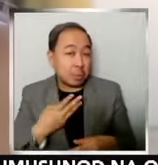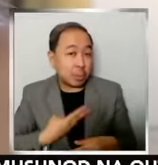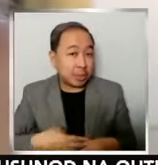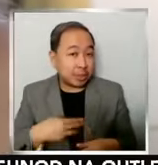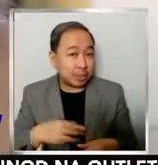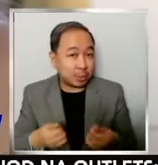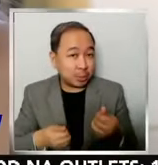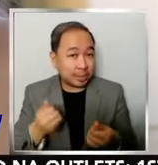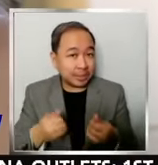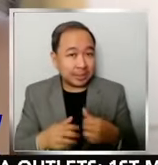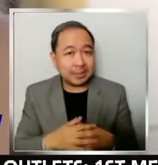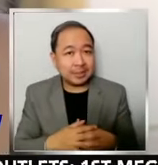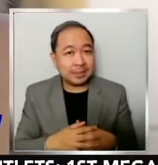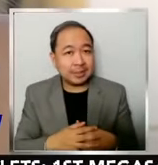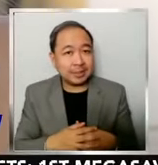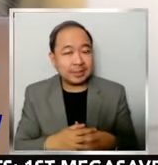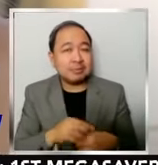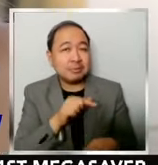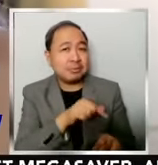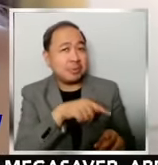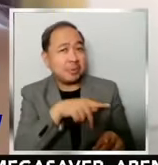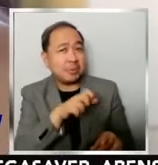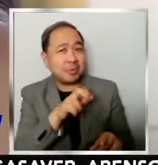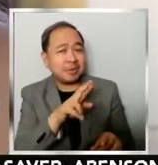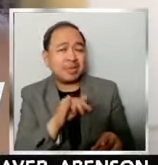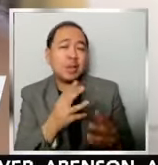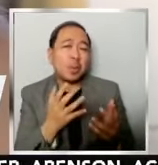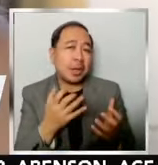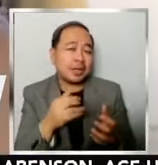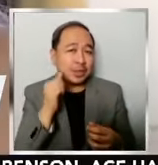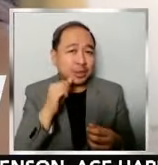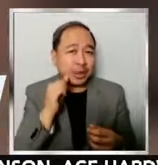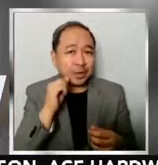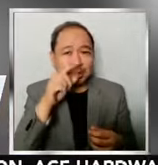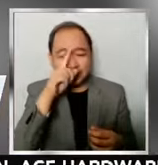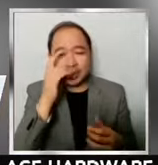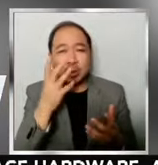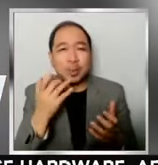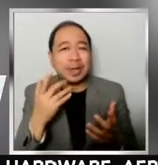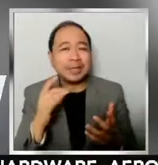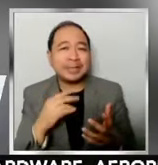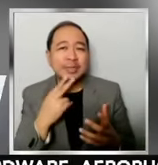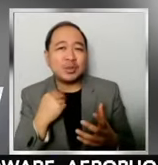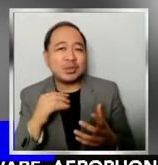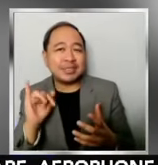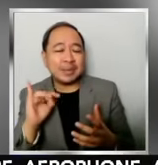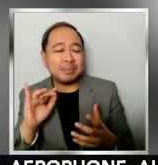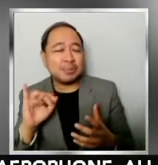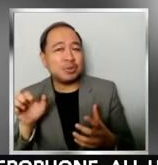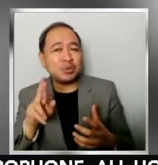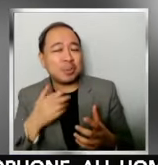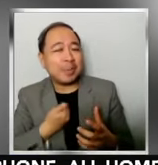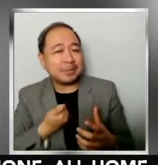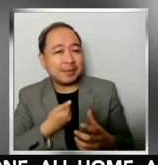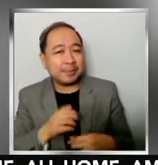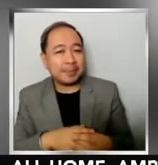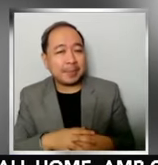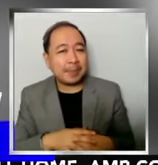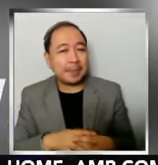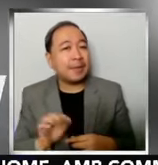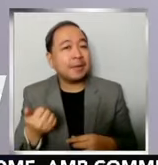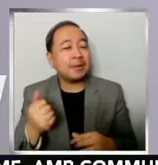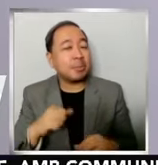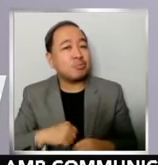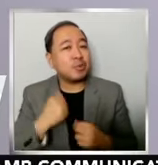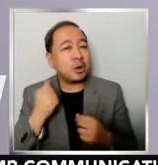And then si Perry, parang gusto niya rin ng girl kasi gusto niya ng mini version ko. Proud mom naman si Kapuso Primetime Queen